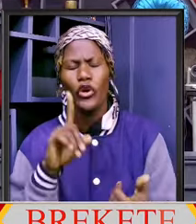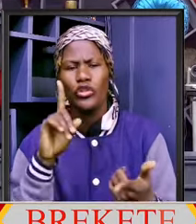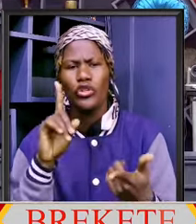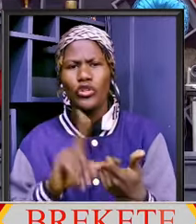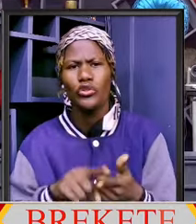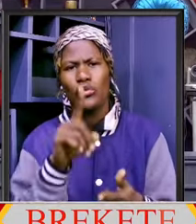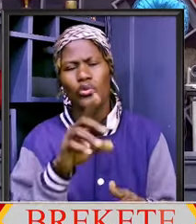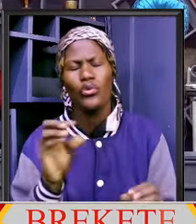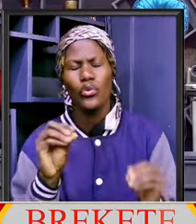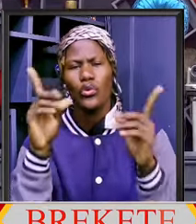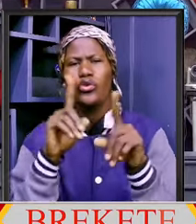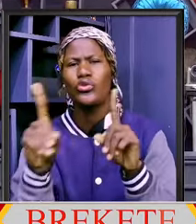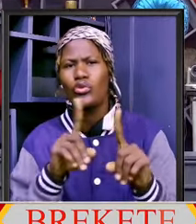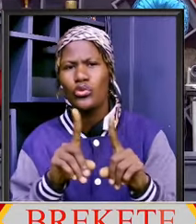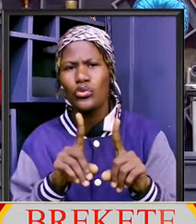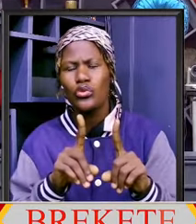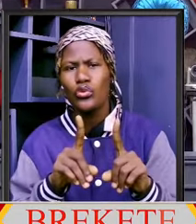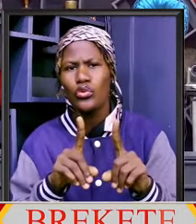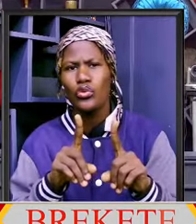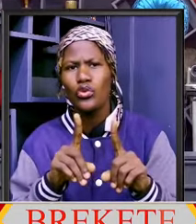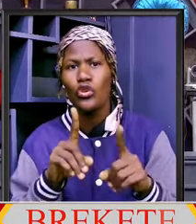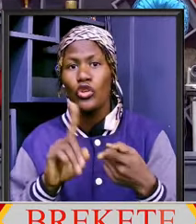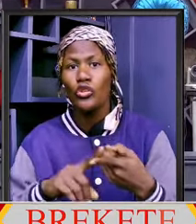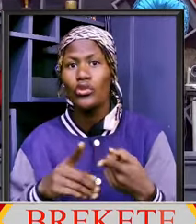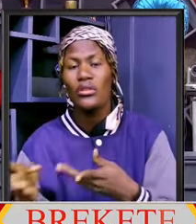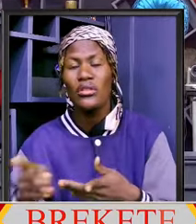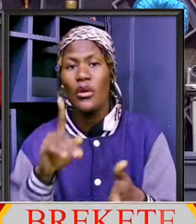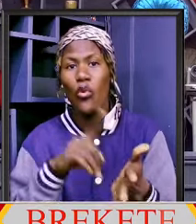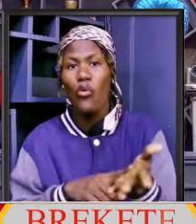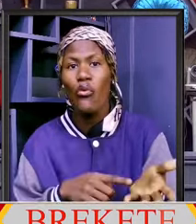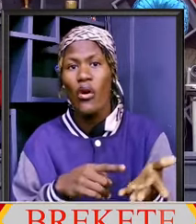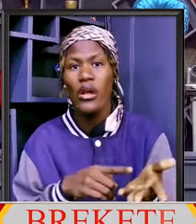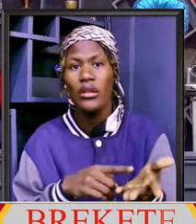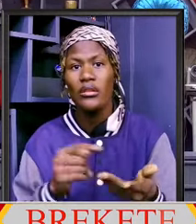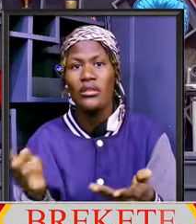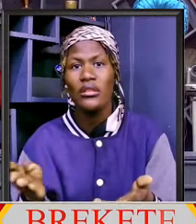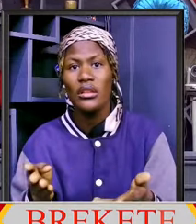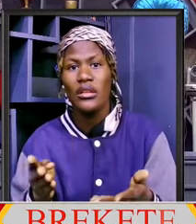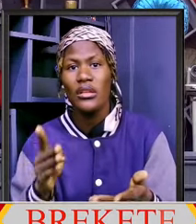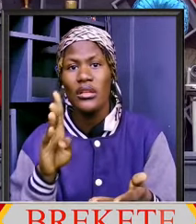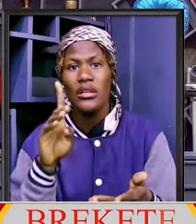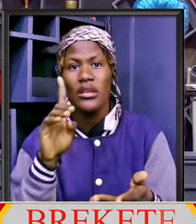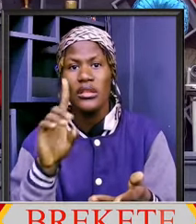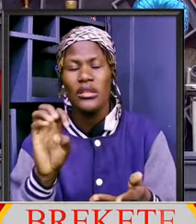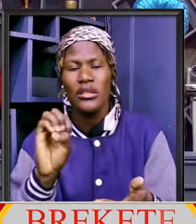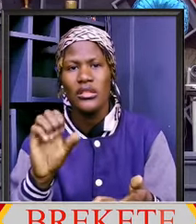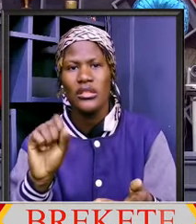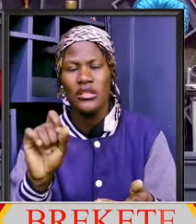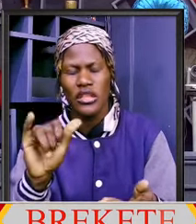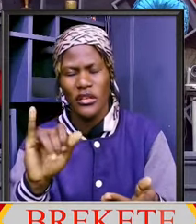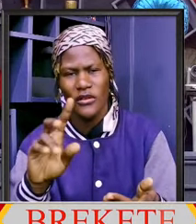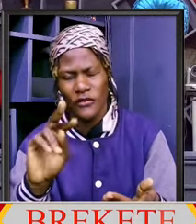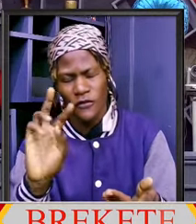Amen. So our country can move forward. Amen. God, may you start